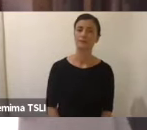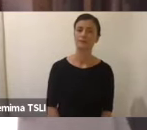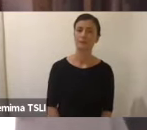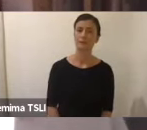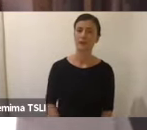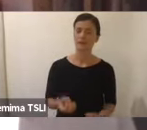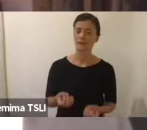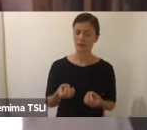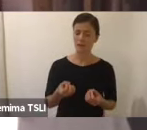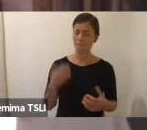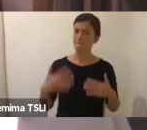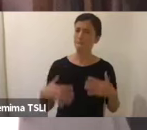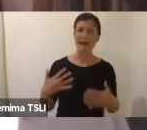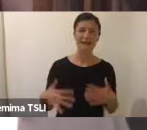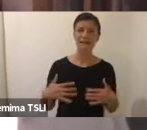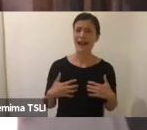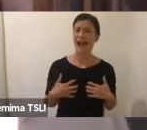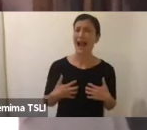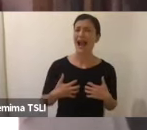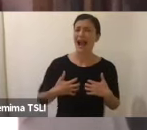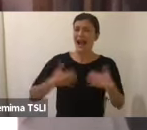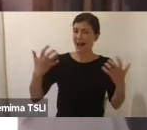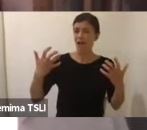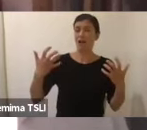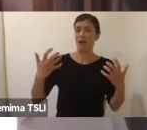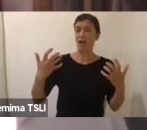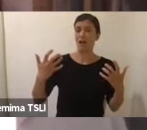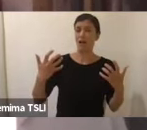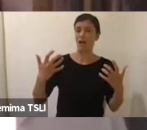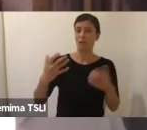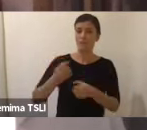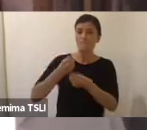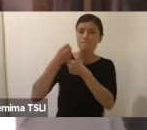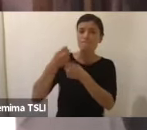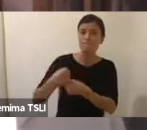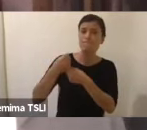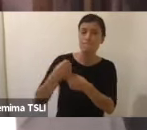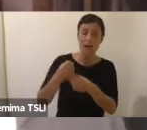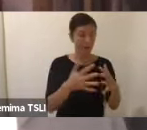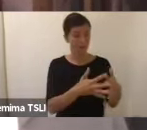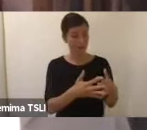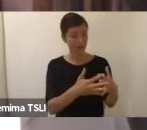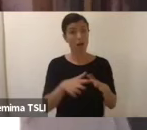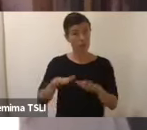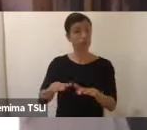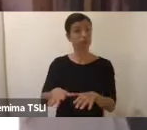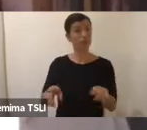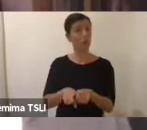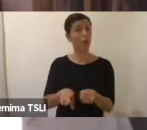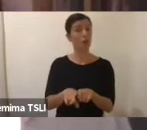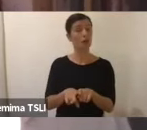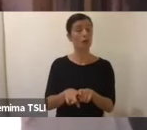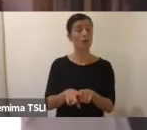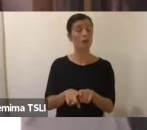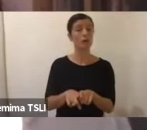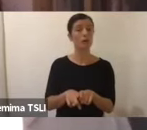and anger uh that came with that not just in the states but in this country too in britain too and i i